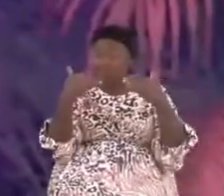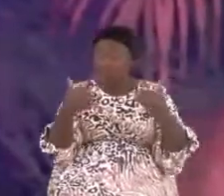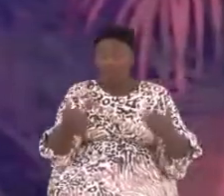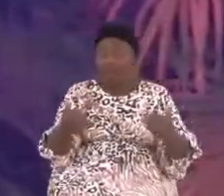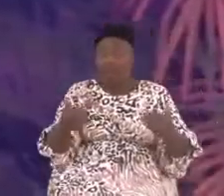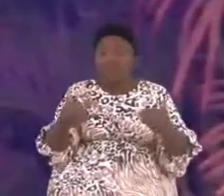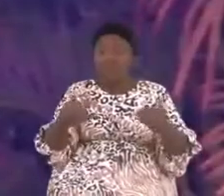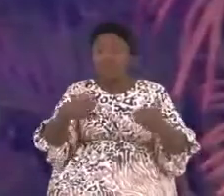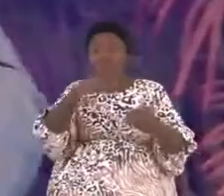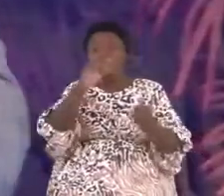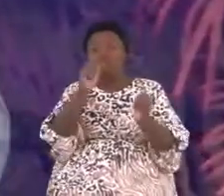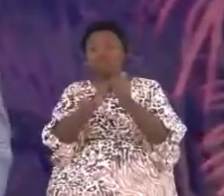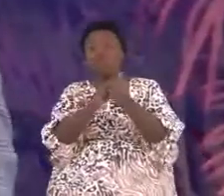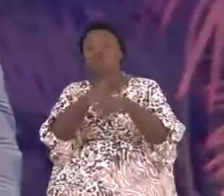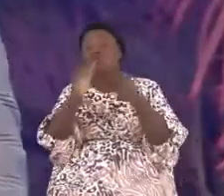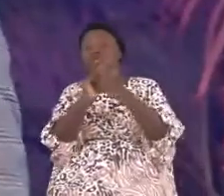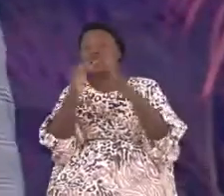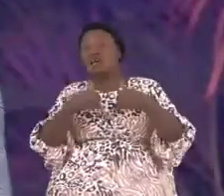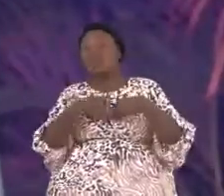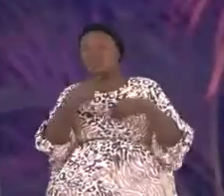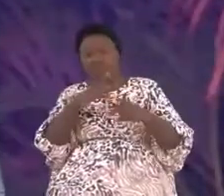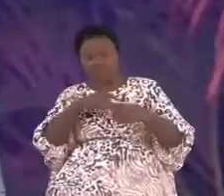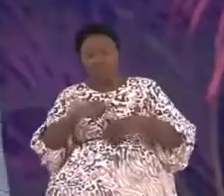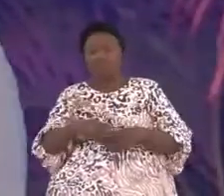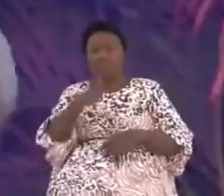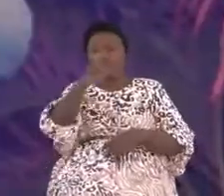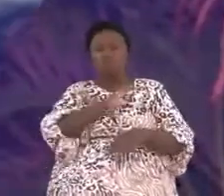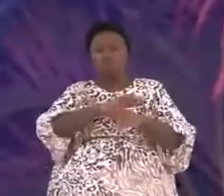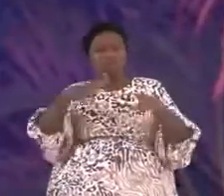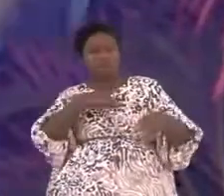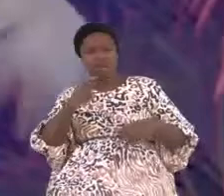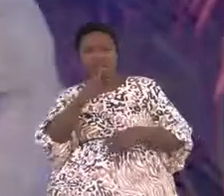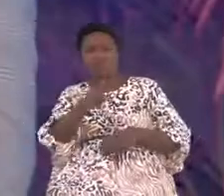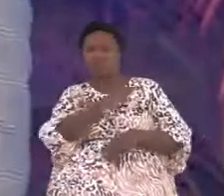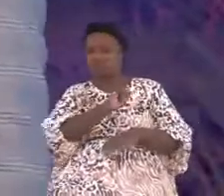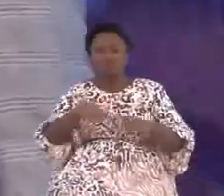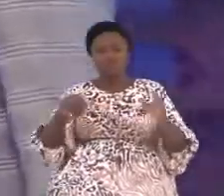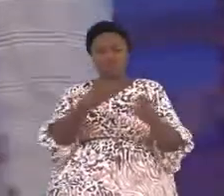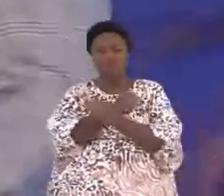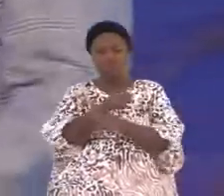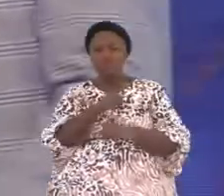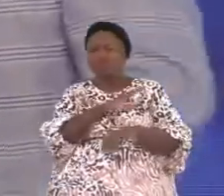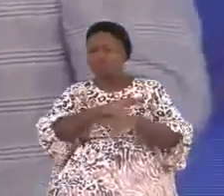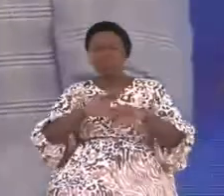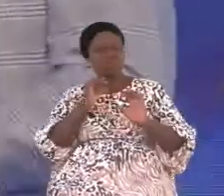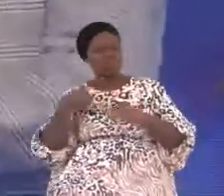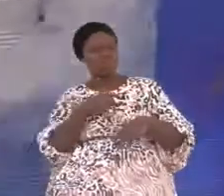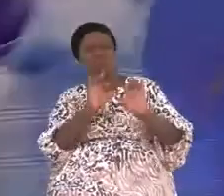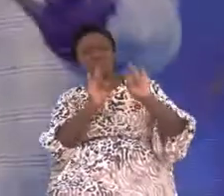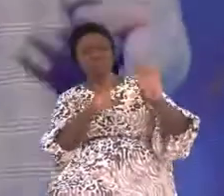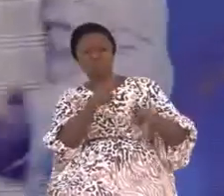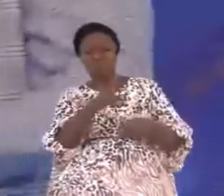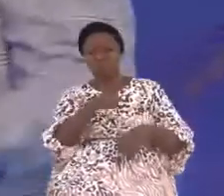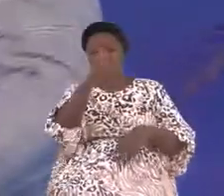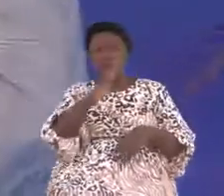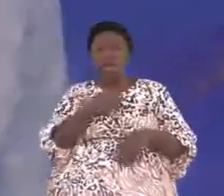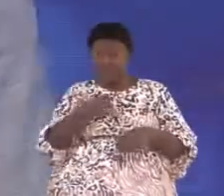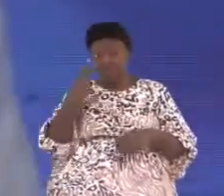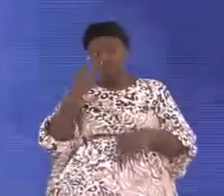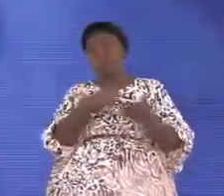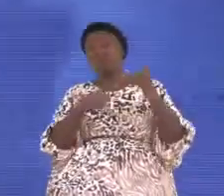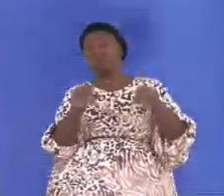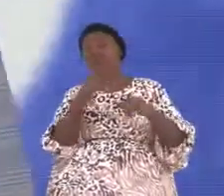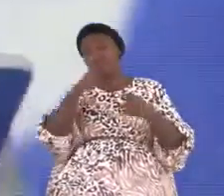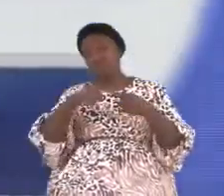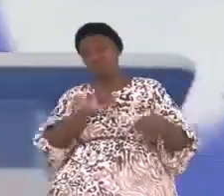they have done, they say, God, we don't like you. We don't love you. We hate you. And see what you have done. We